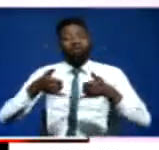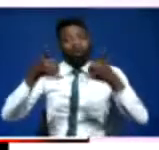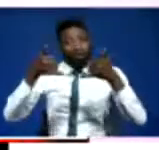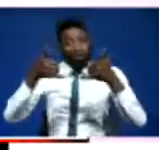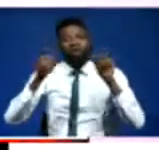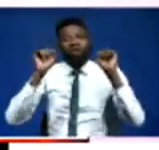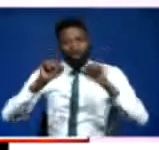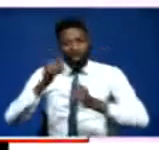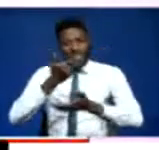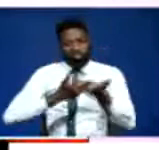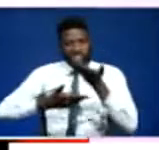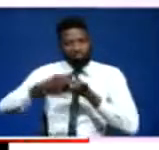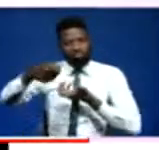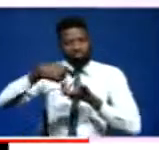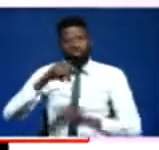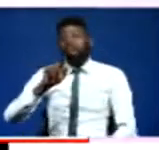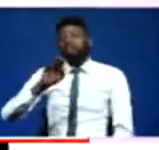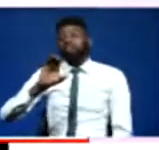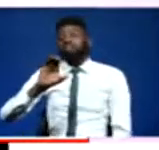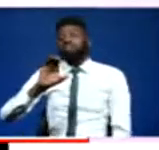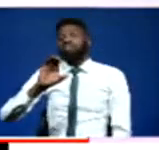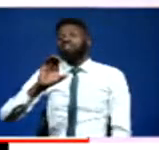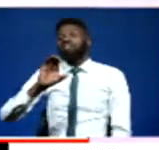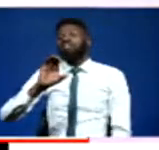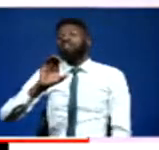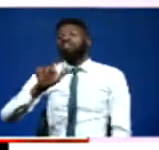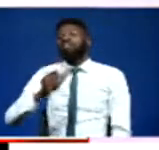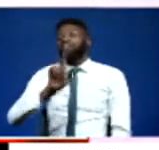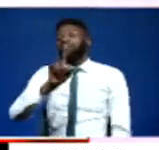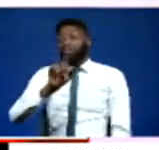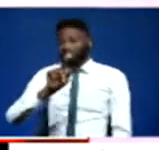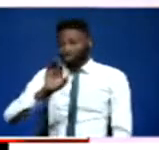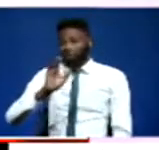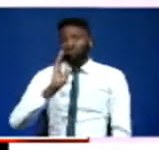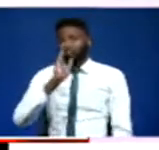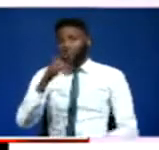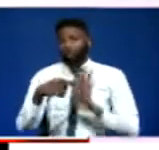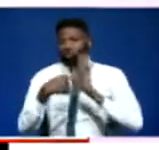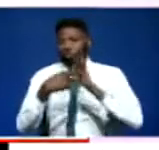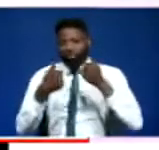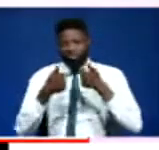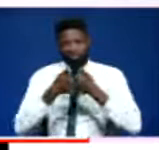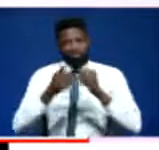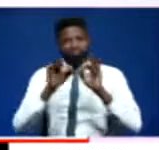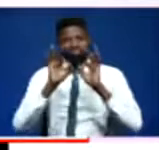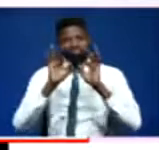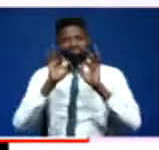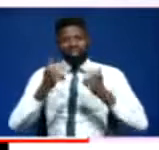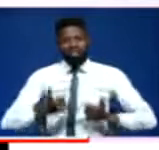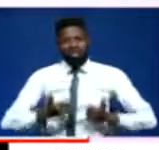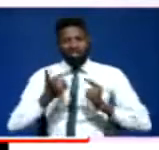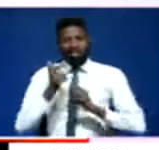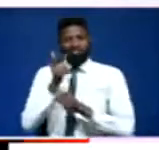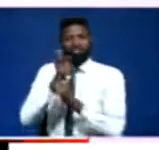KBC Channel 1. KBC will be bringing you mouth-watering matches live from Qatar. We kick off